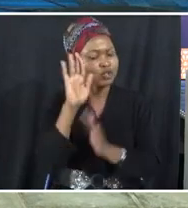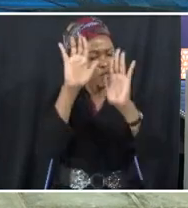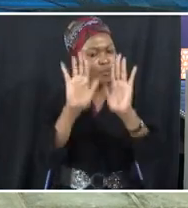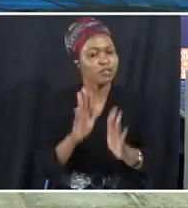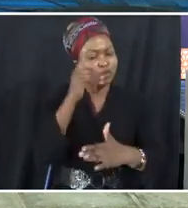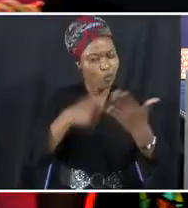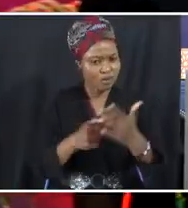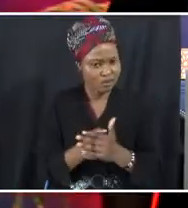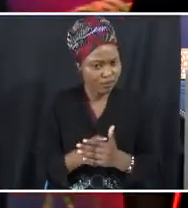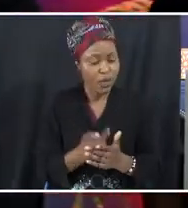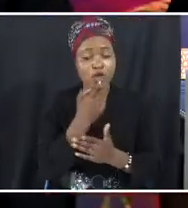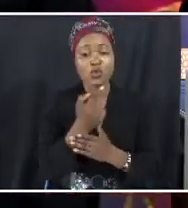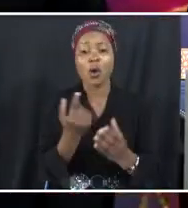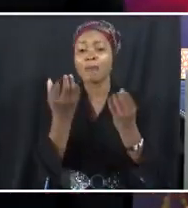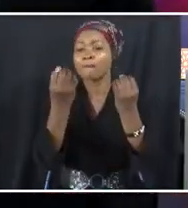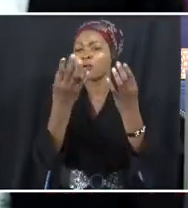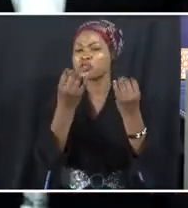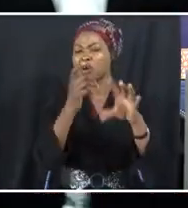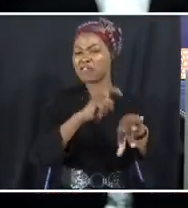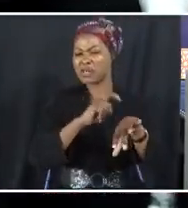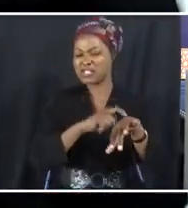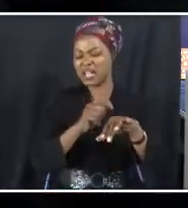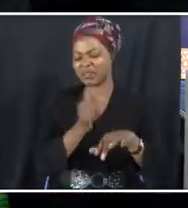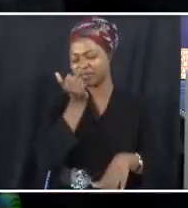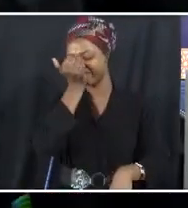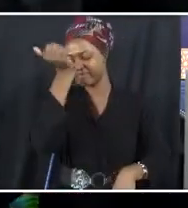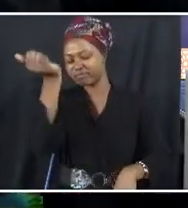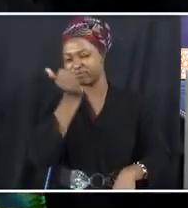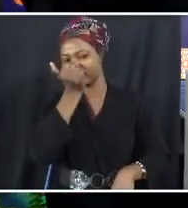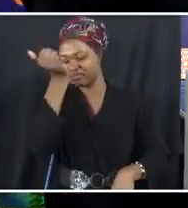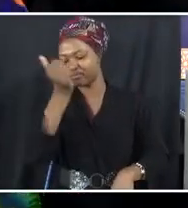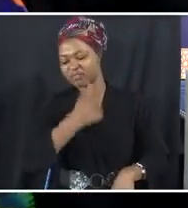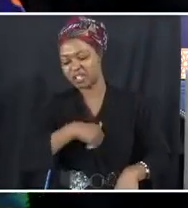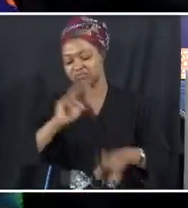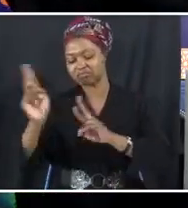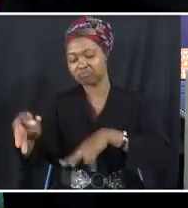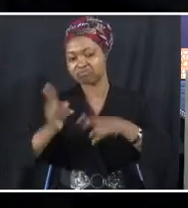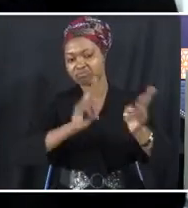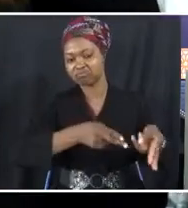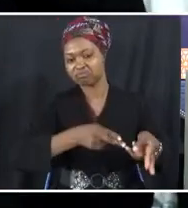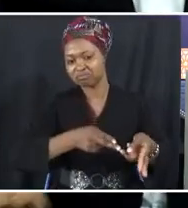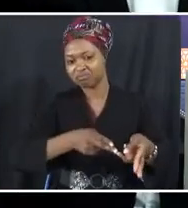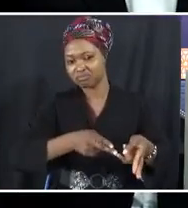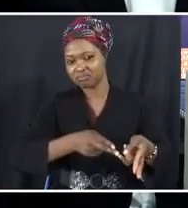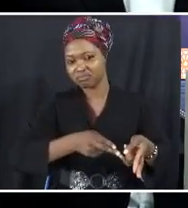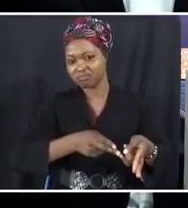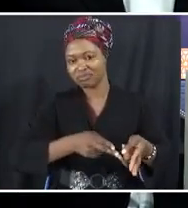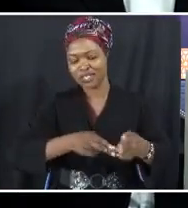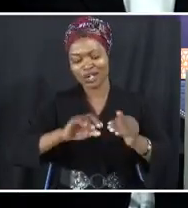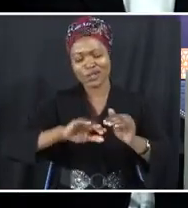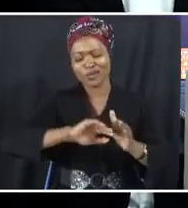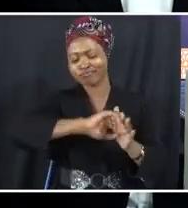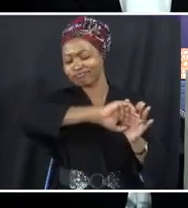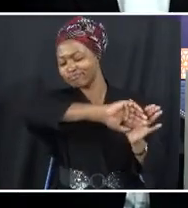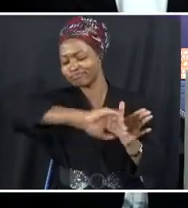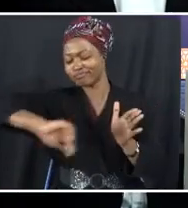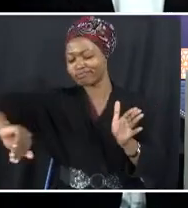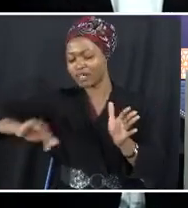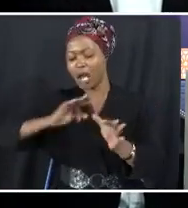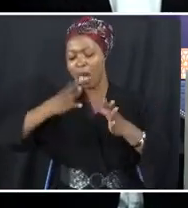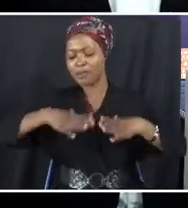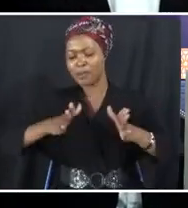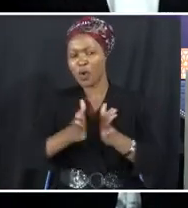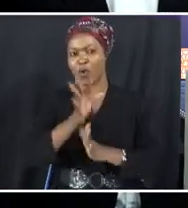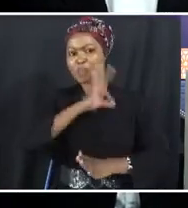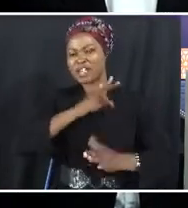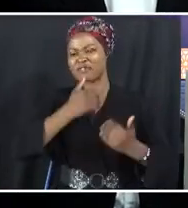we rush to use the term that has become so common that, you know, you cut off those who are not beneficial to you. I